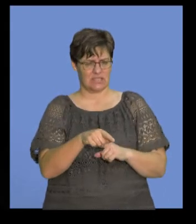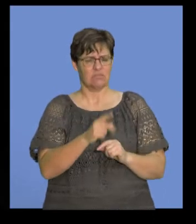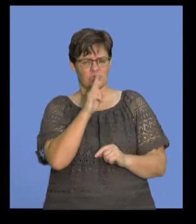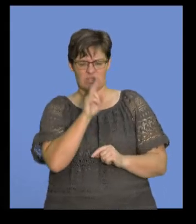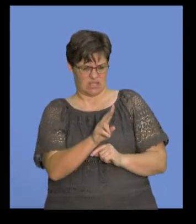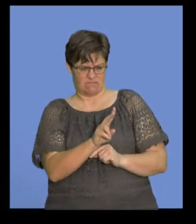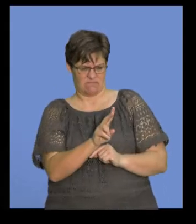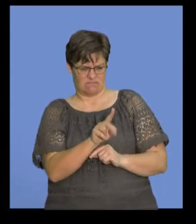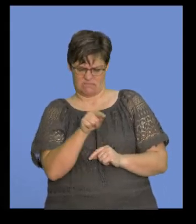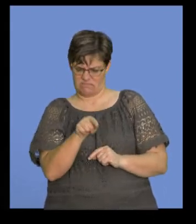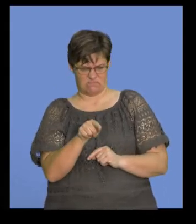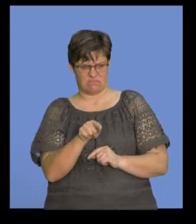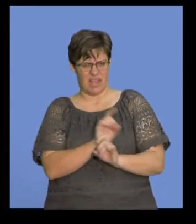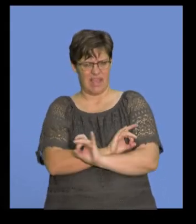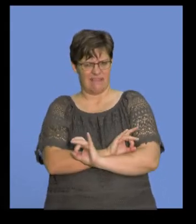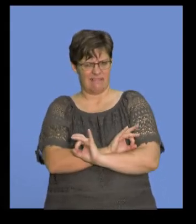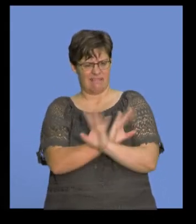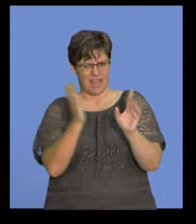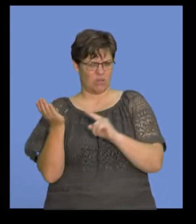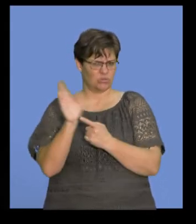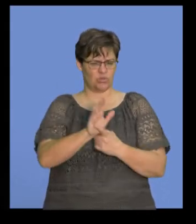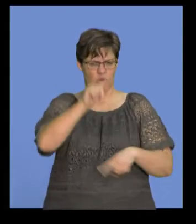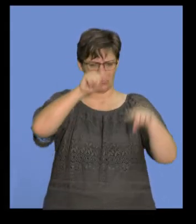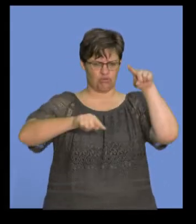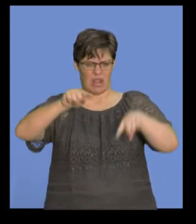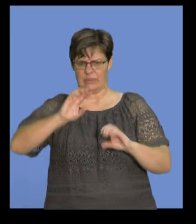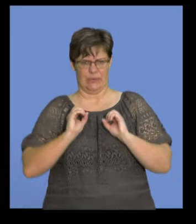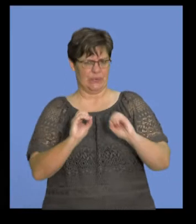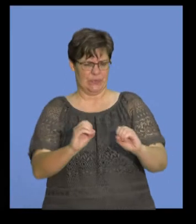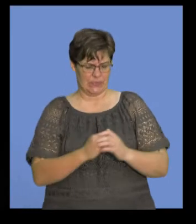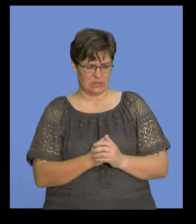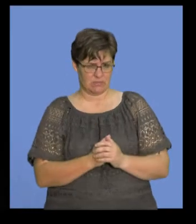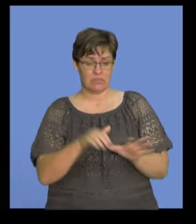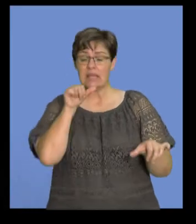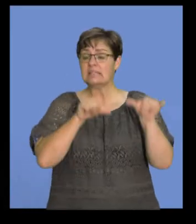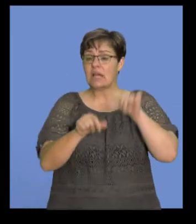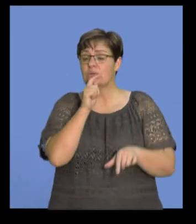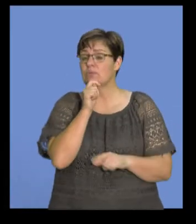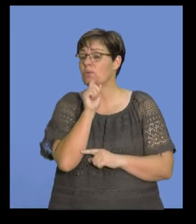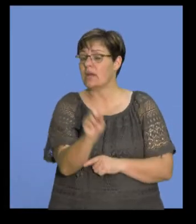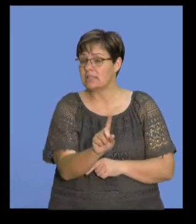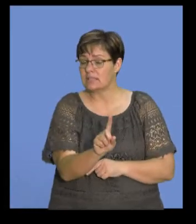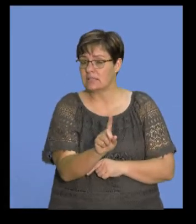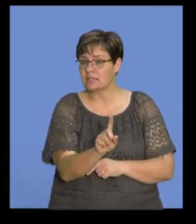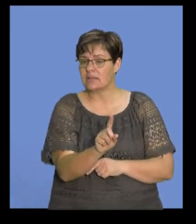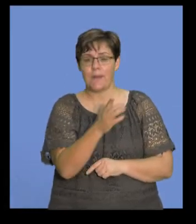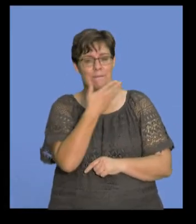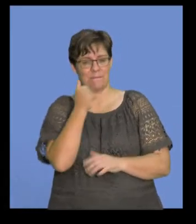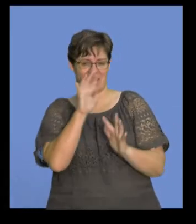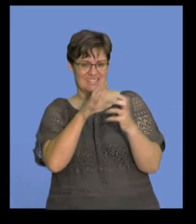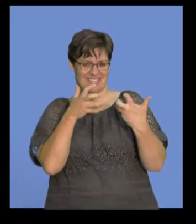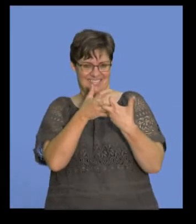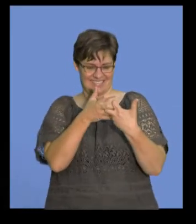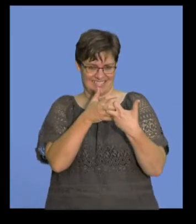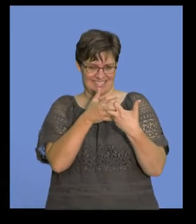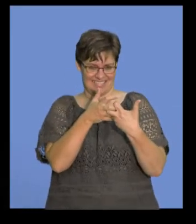see a set of points that do not show a clear trend. So in science, we tend to use what we call